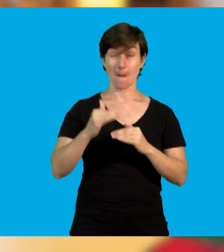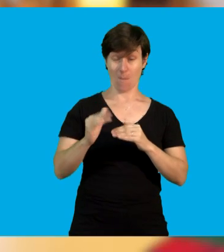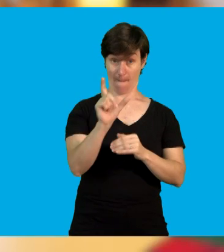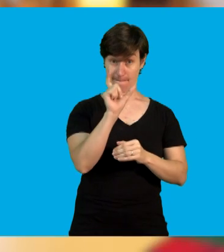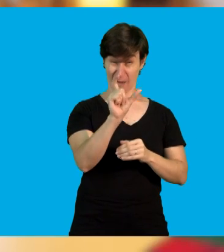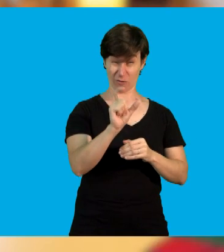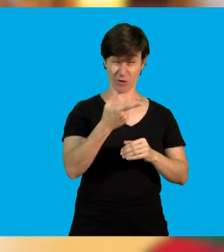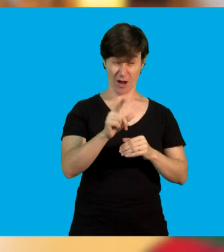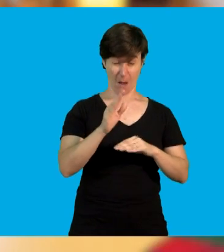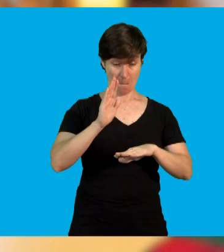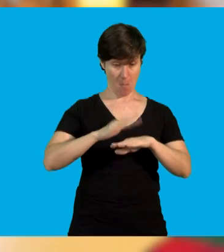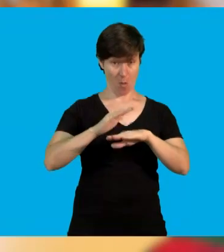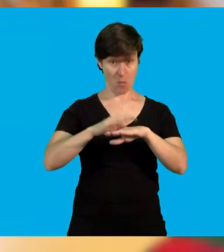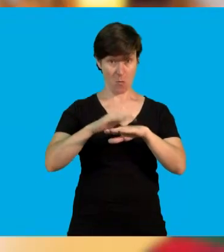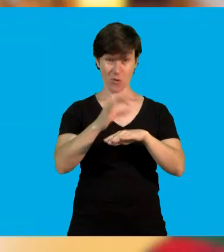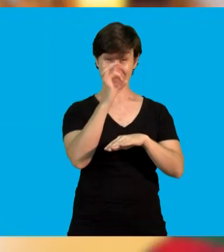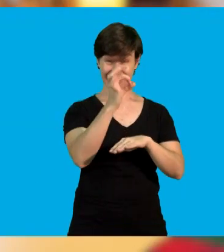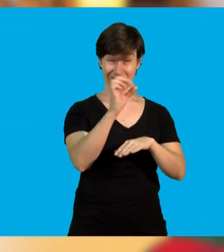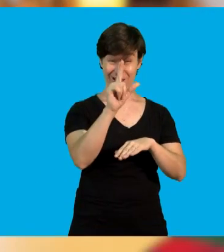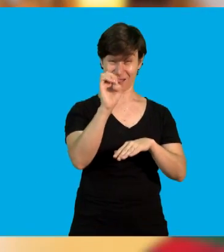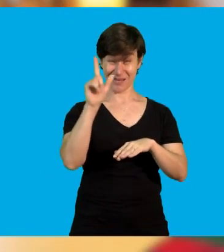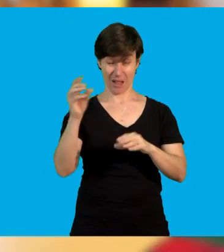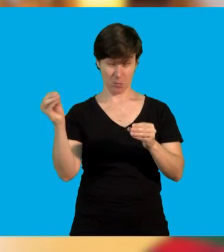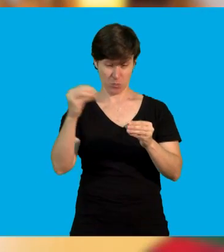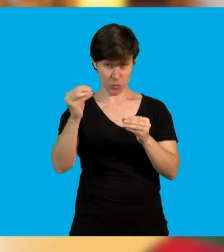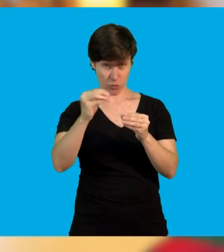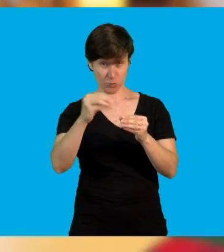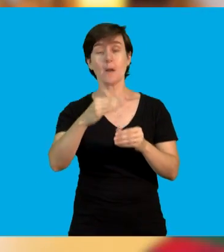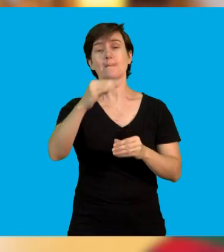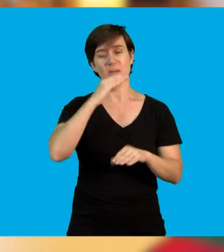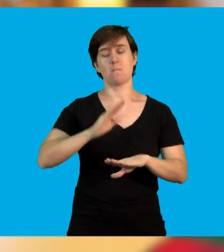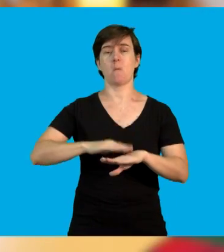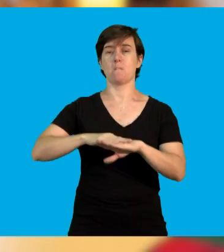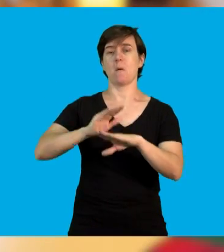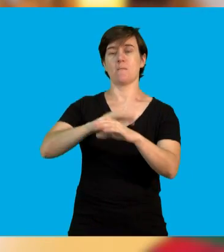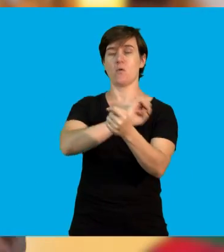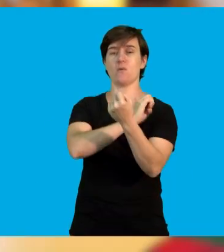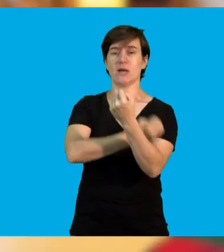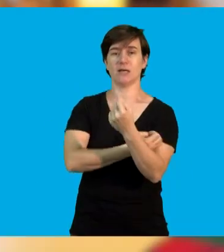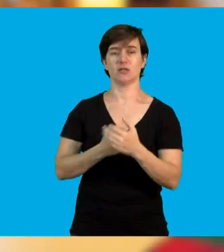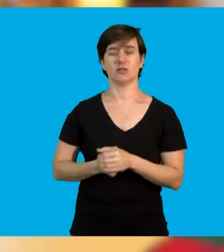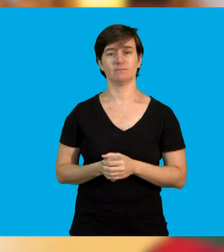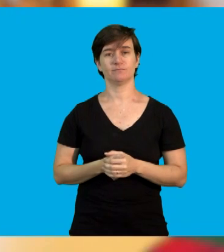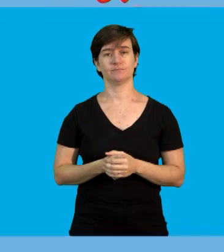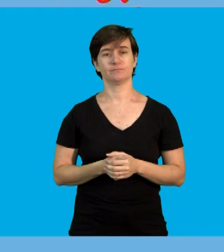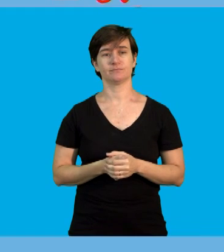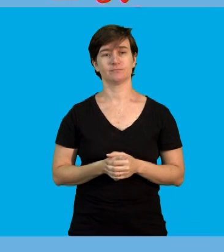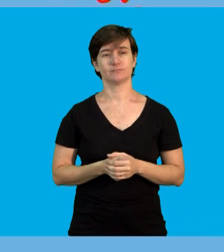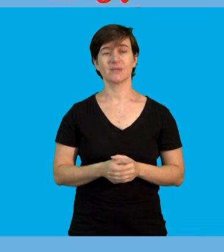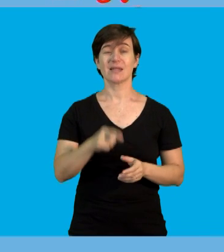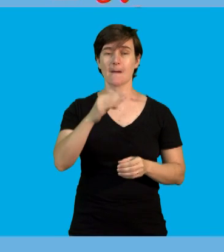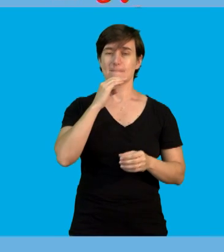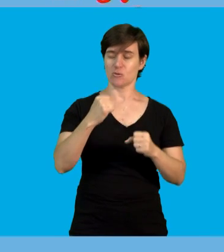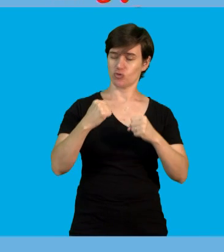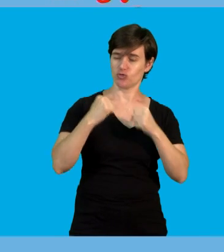So the more cells we add in a battery, the more energy is going to be supplied to the current. And when that happens, that is